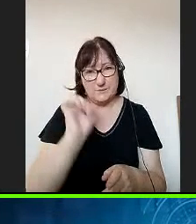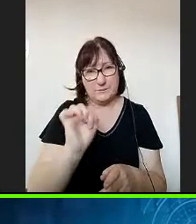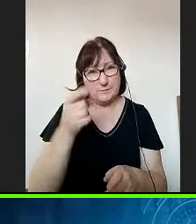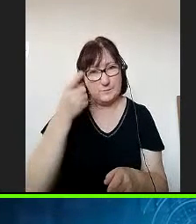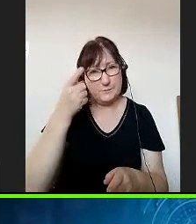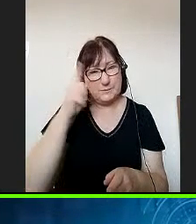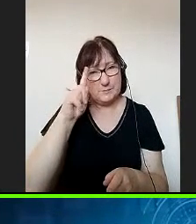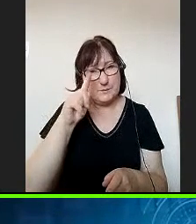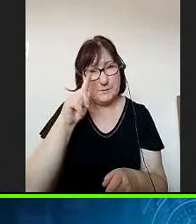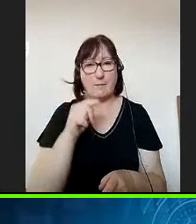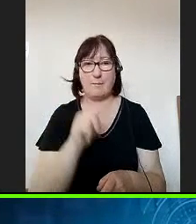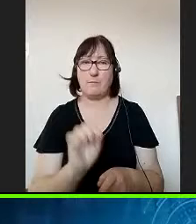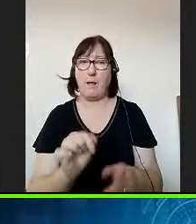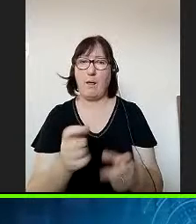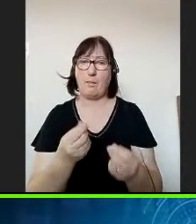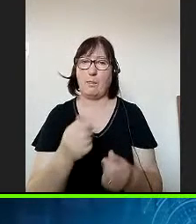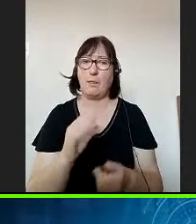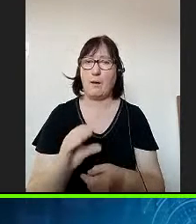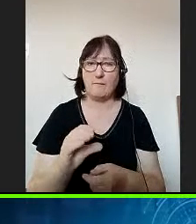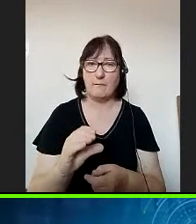Hermie.